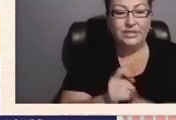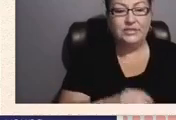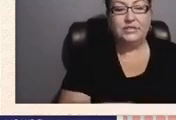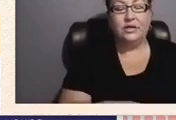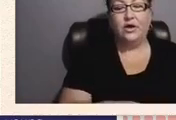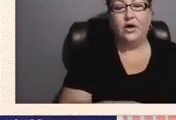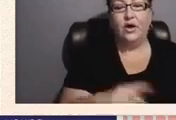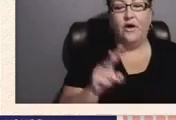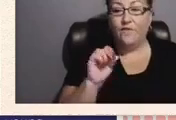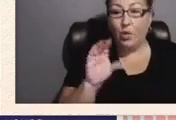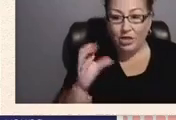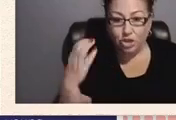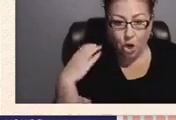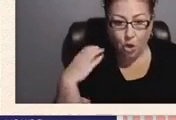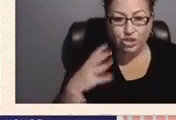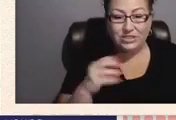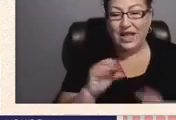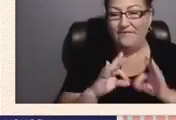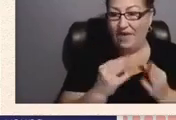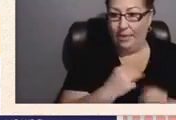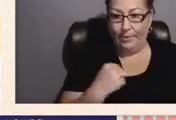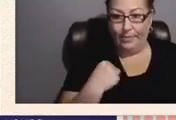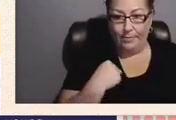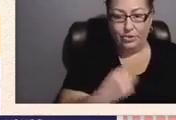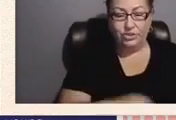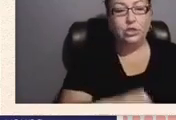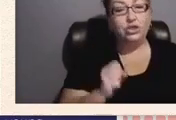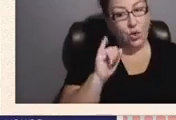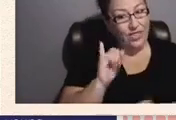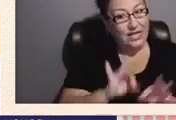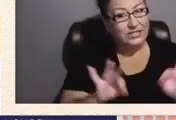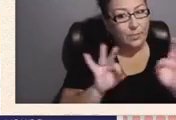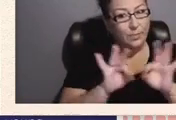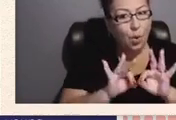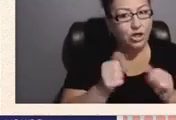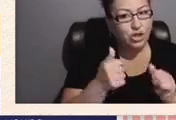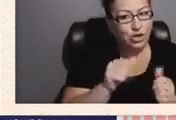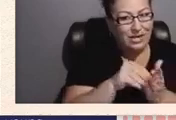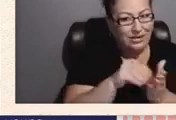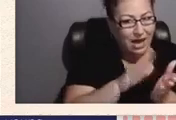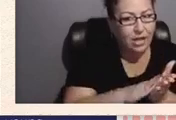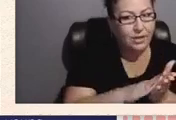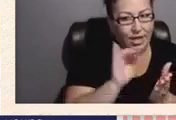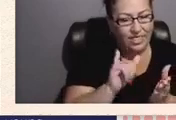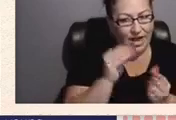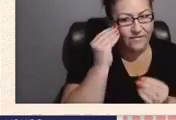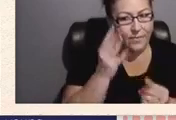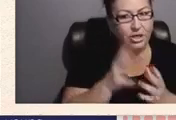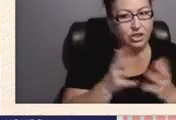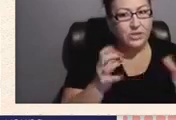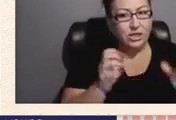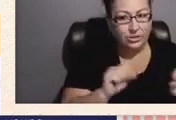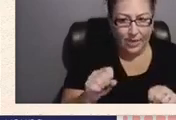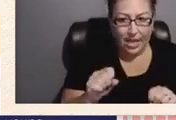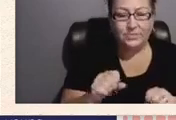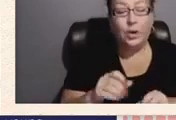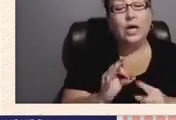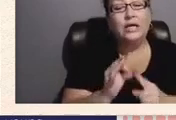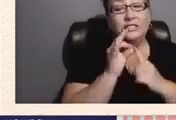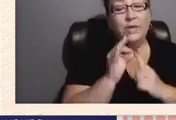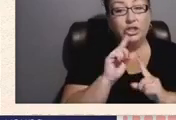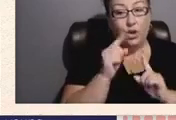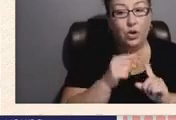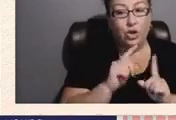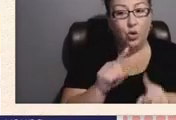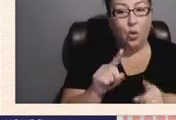vocational coaches, and family members. So that's important to try to document those information as much as possible, especially when you're going to